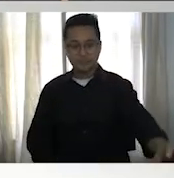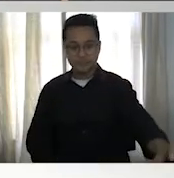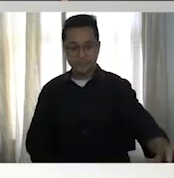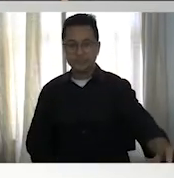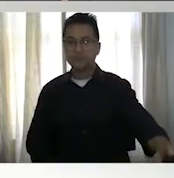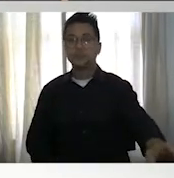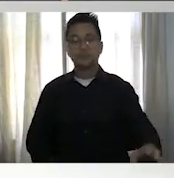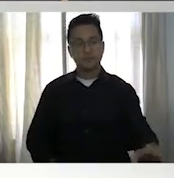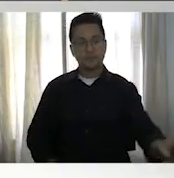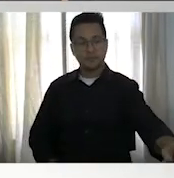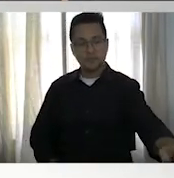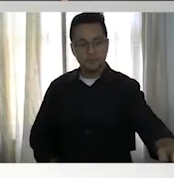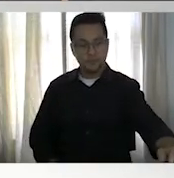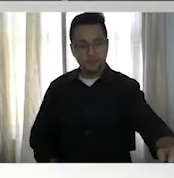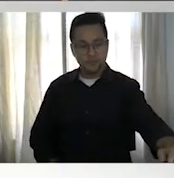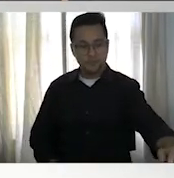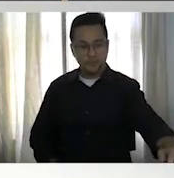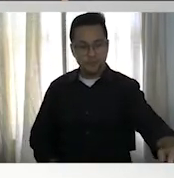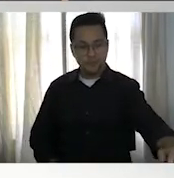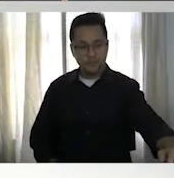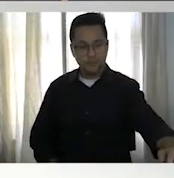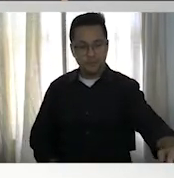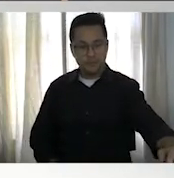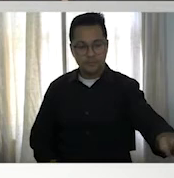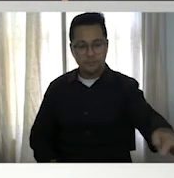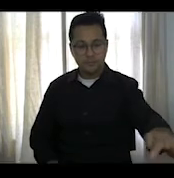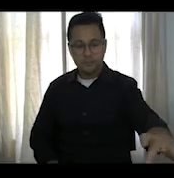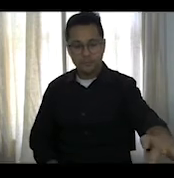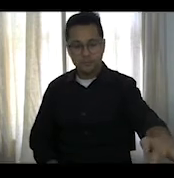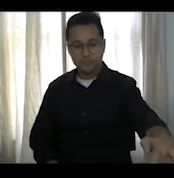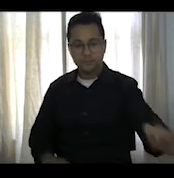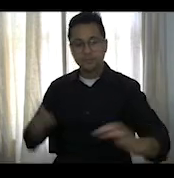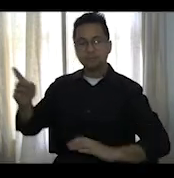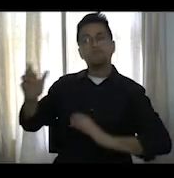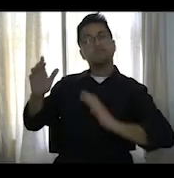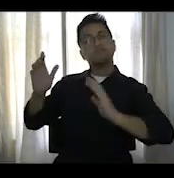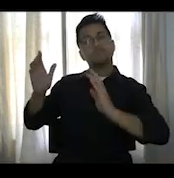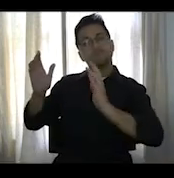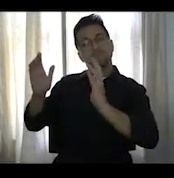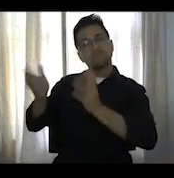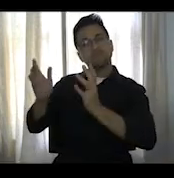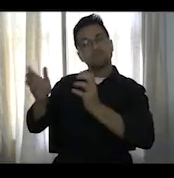Here's a conversation that he's having with his girlfriend.